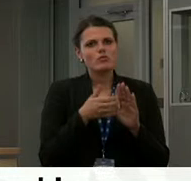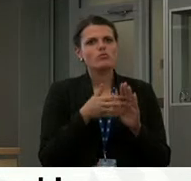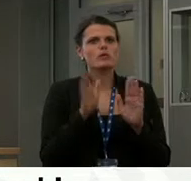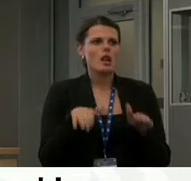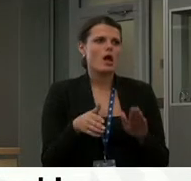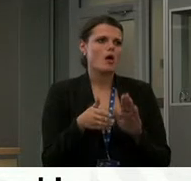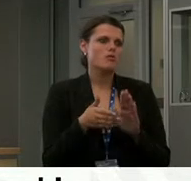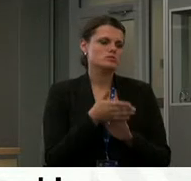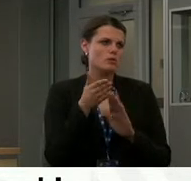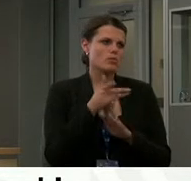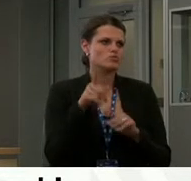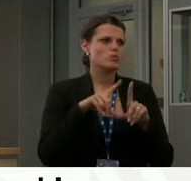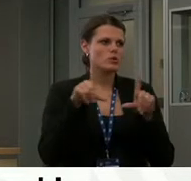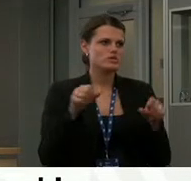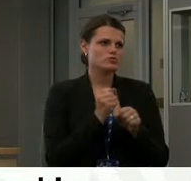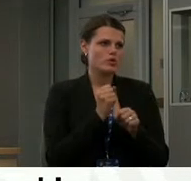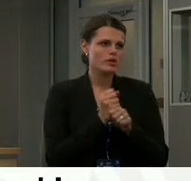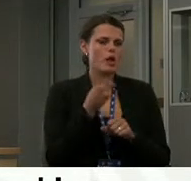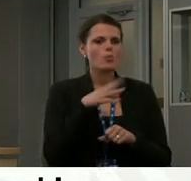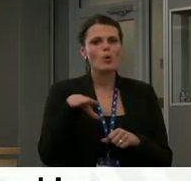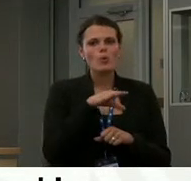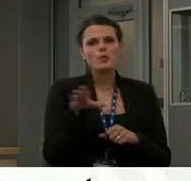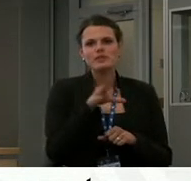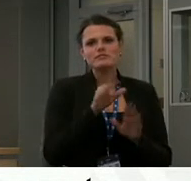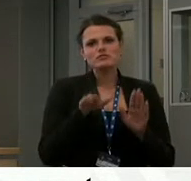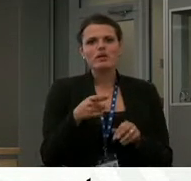deinstitutionalization. And I think that we can all ask